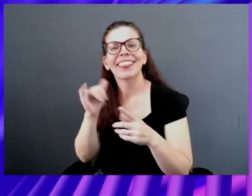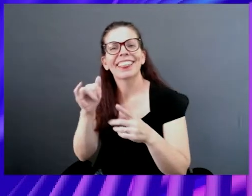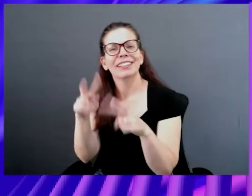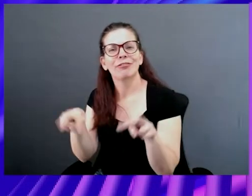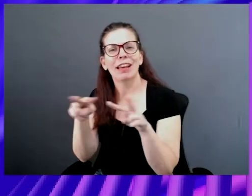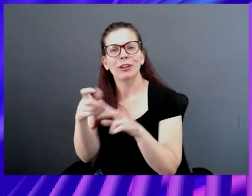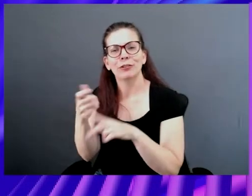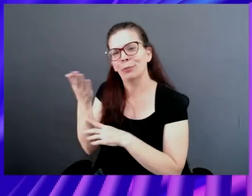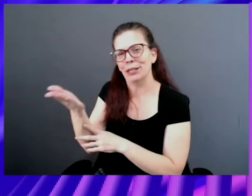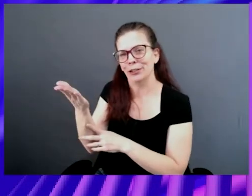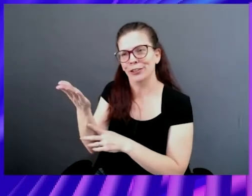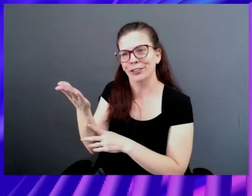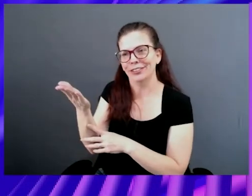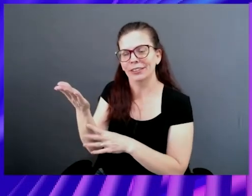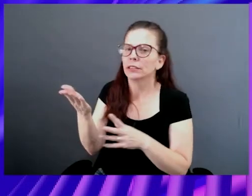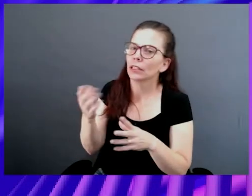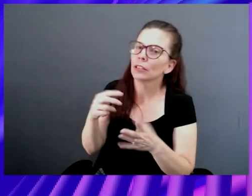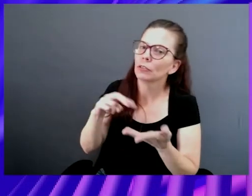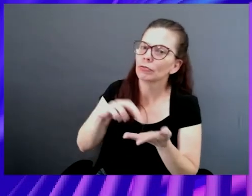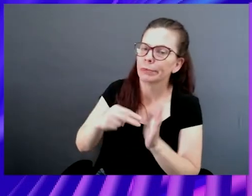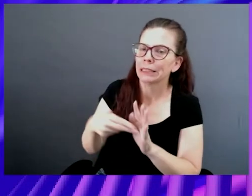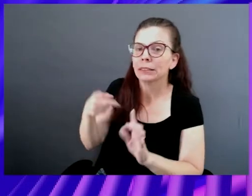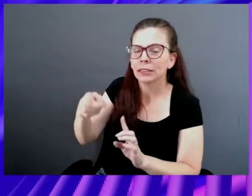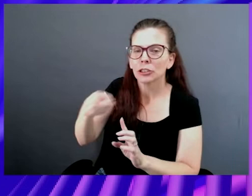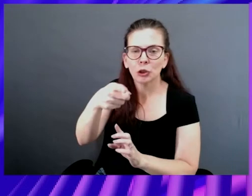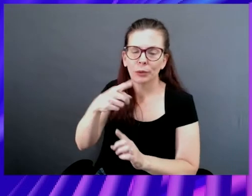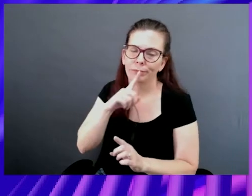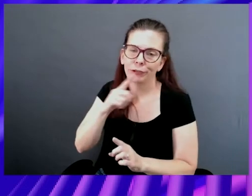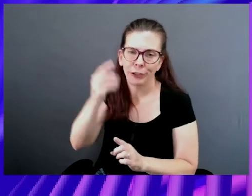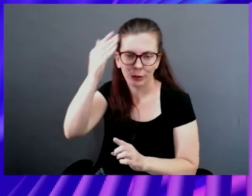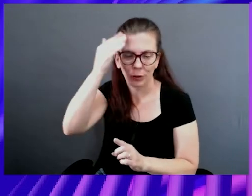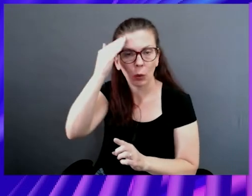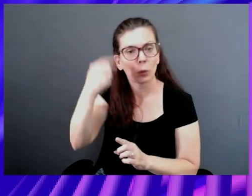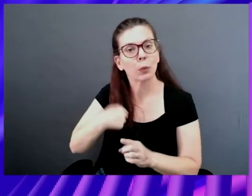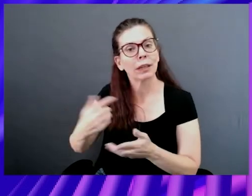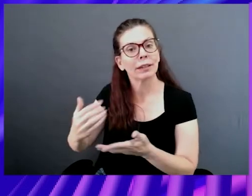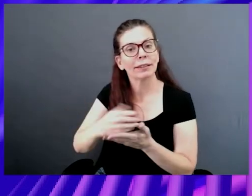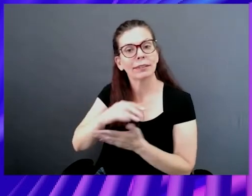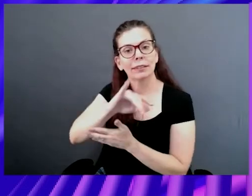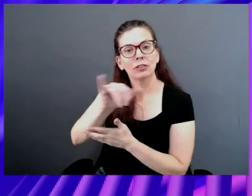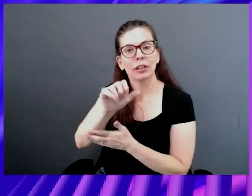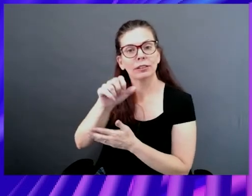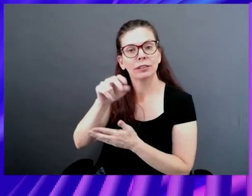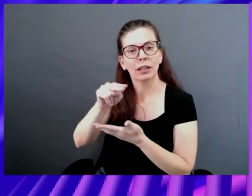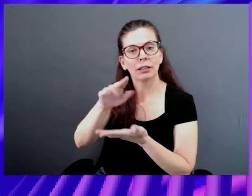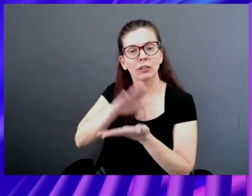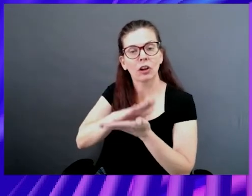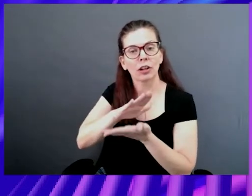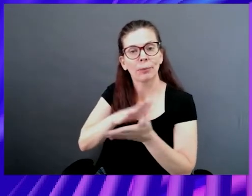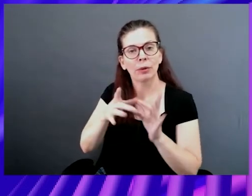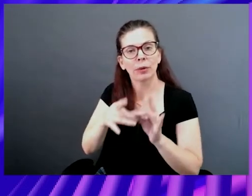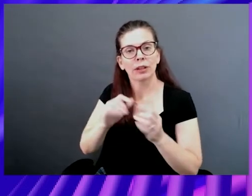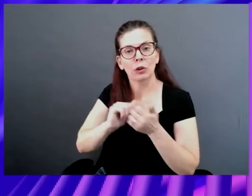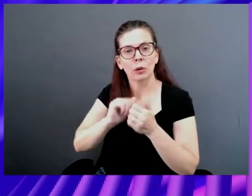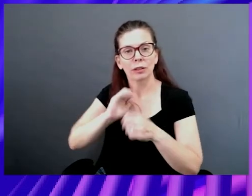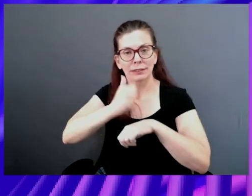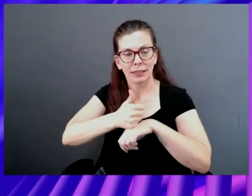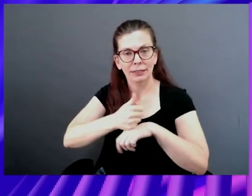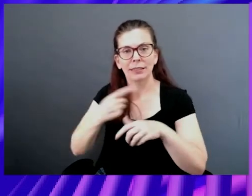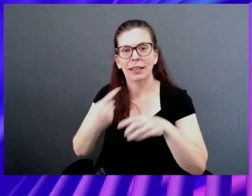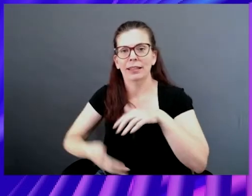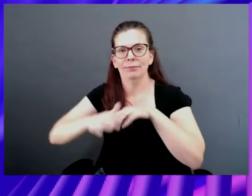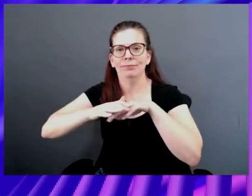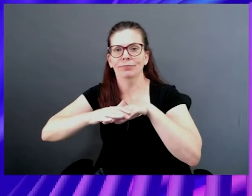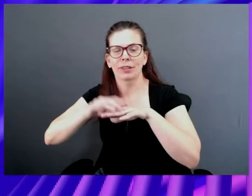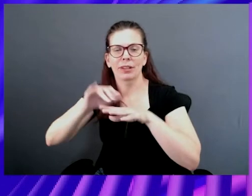Because essentially, you can imagine we're collecting a JSON document of all your settings, and they get serialized over that configuration object.